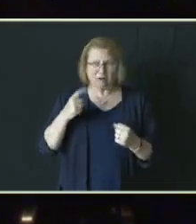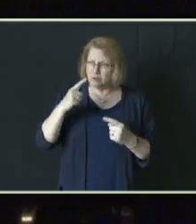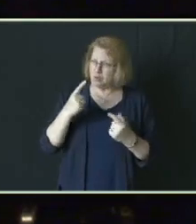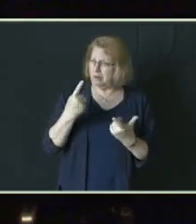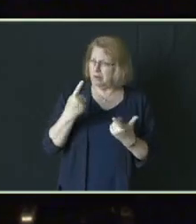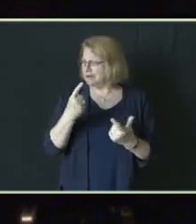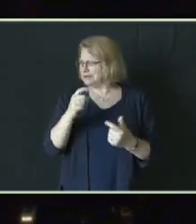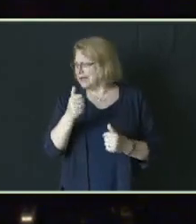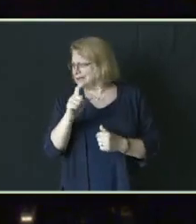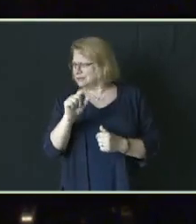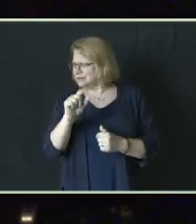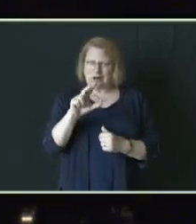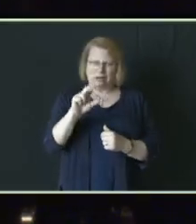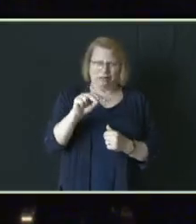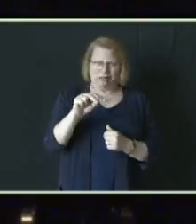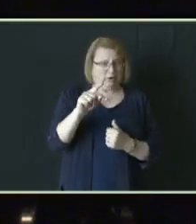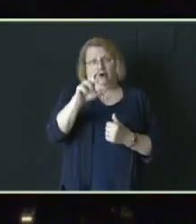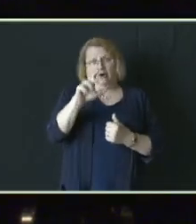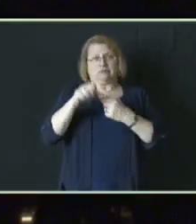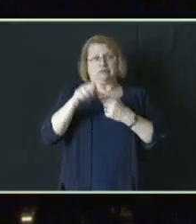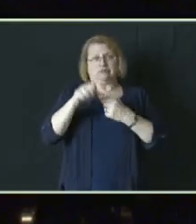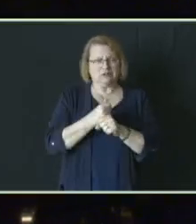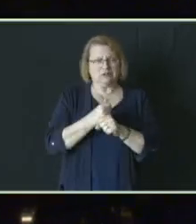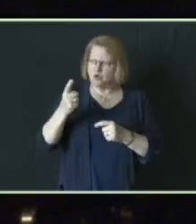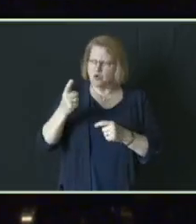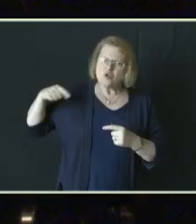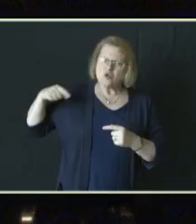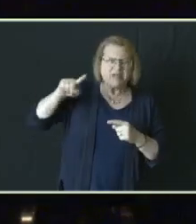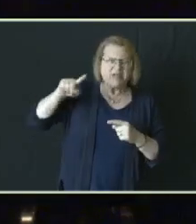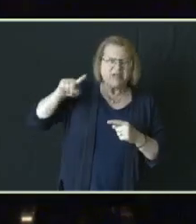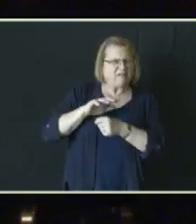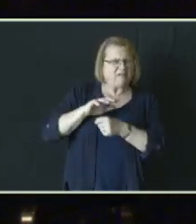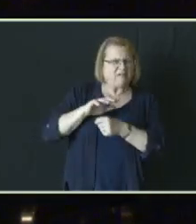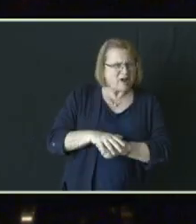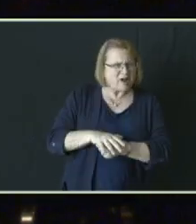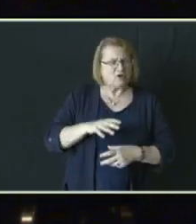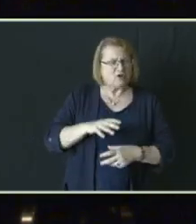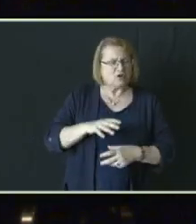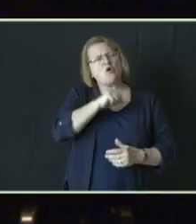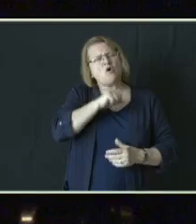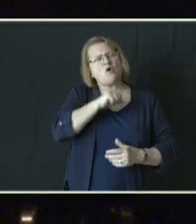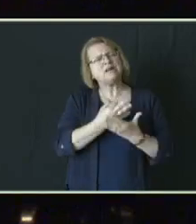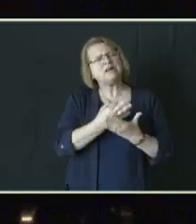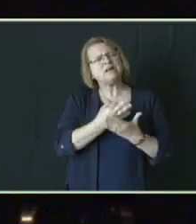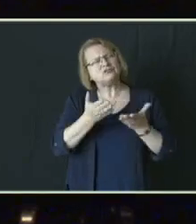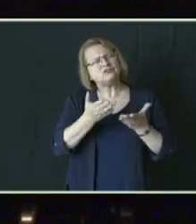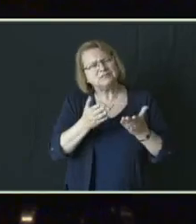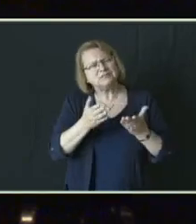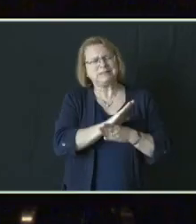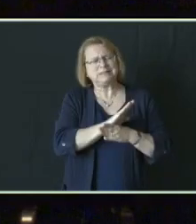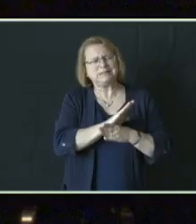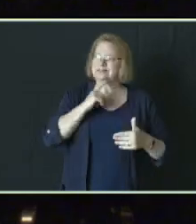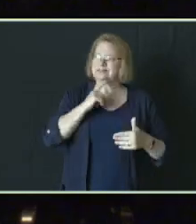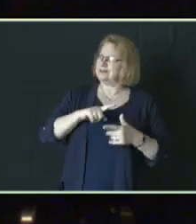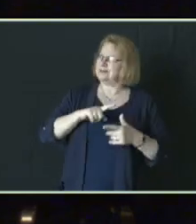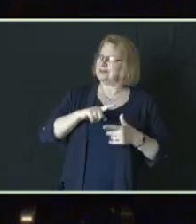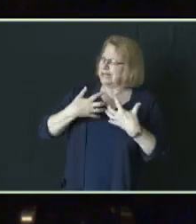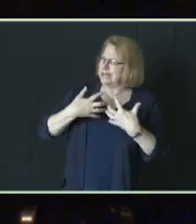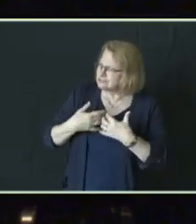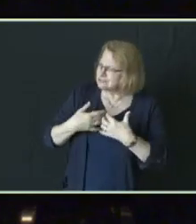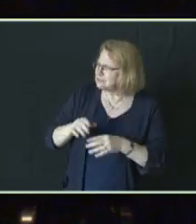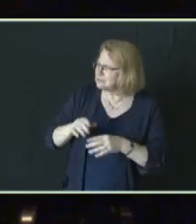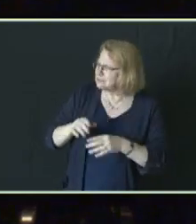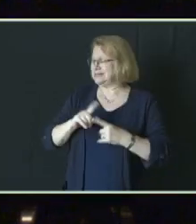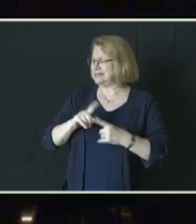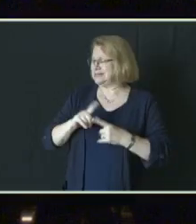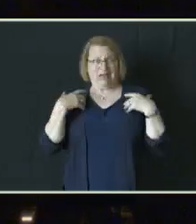have come under enormous pressure. The old financial services industries, industrials, our healthcare systems,